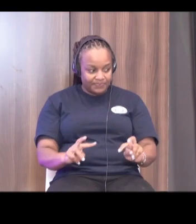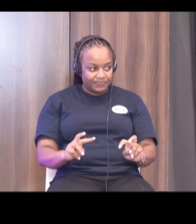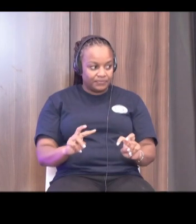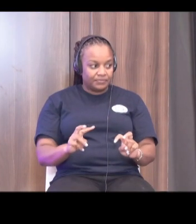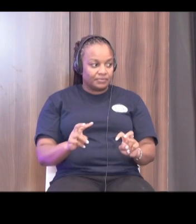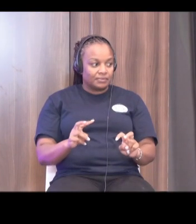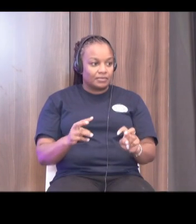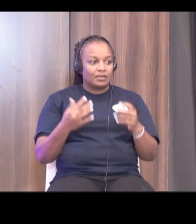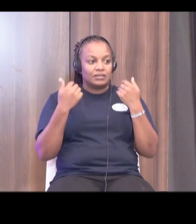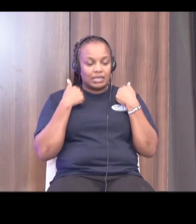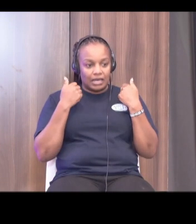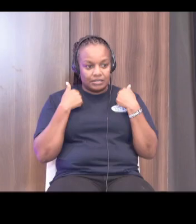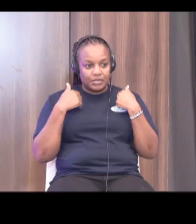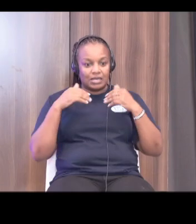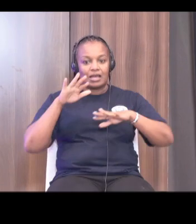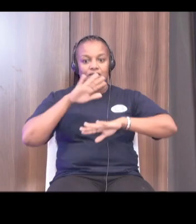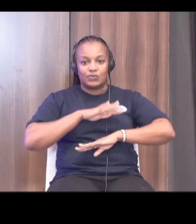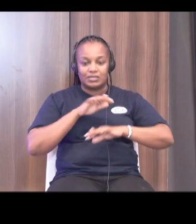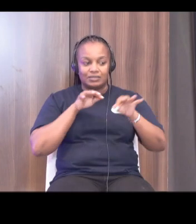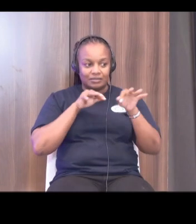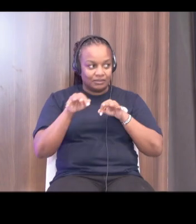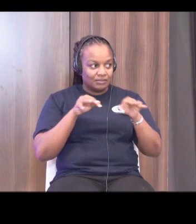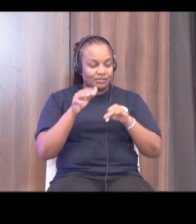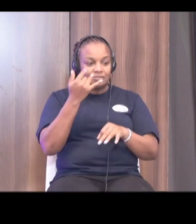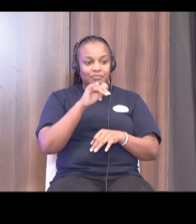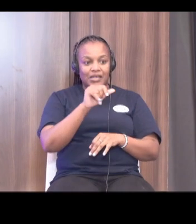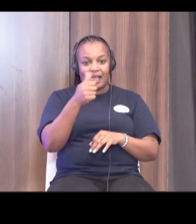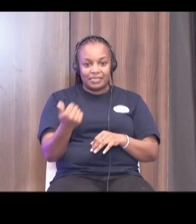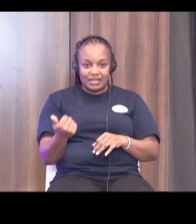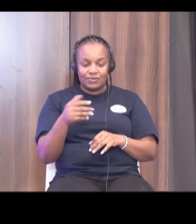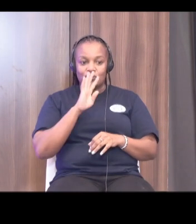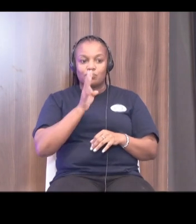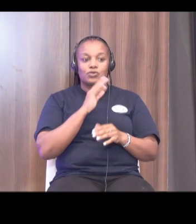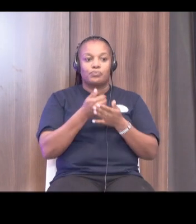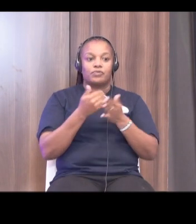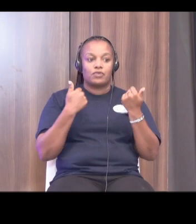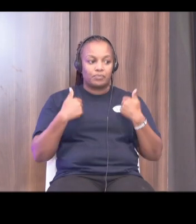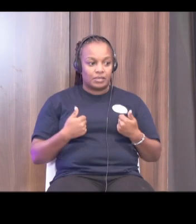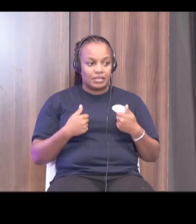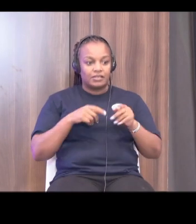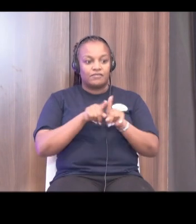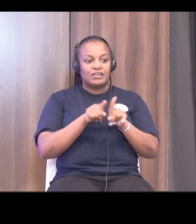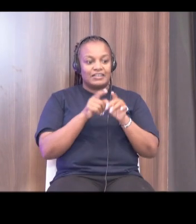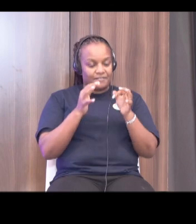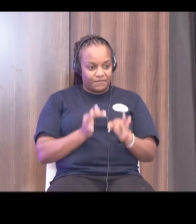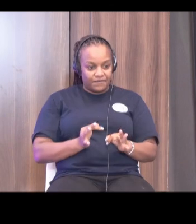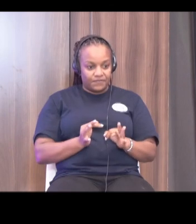And as has been adequately described, thank you, by others before me, even